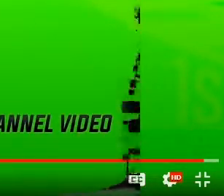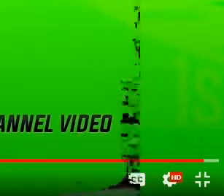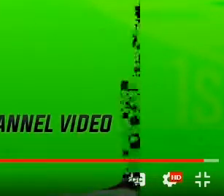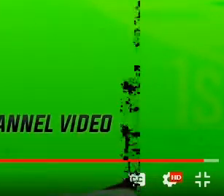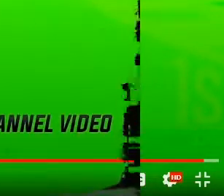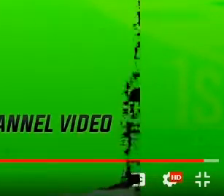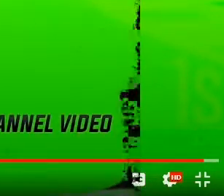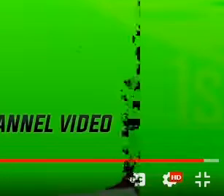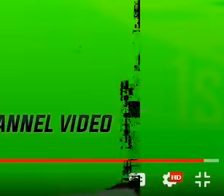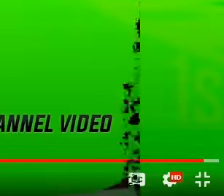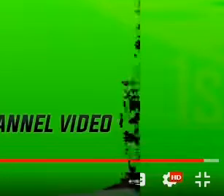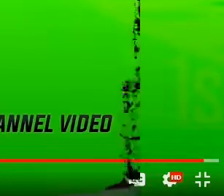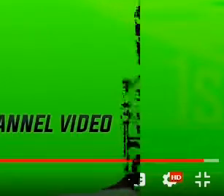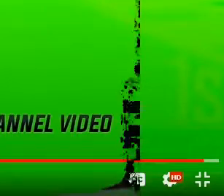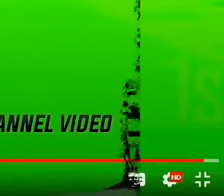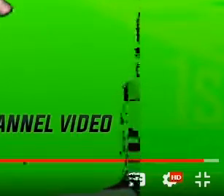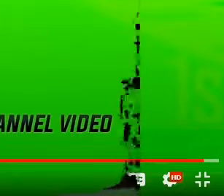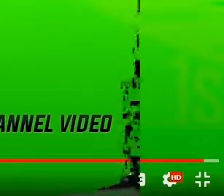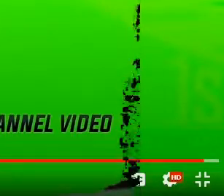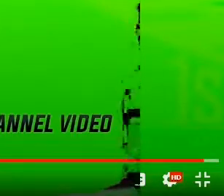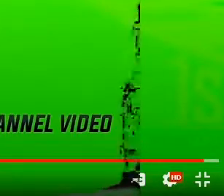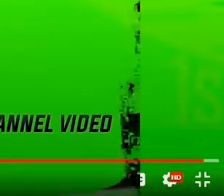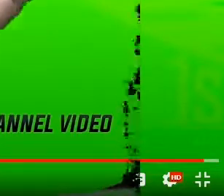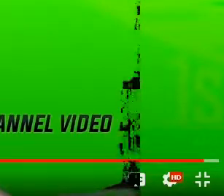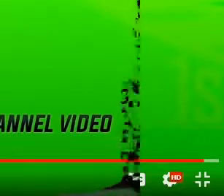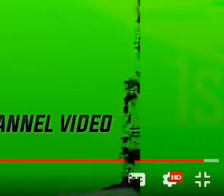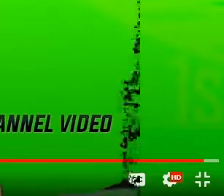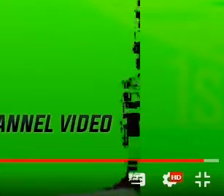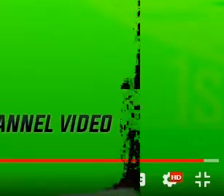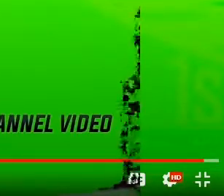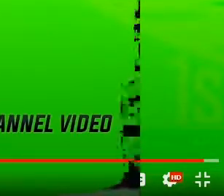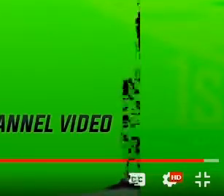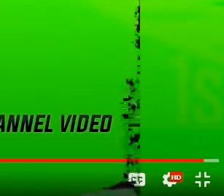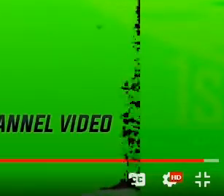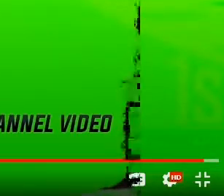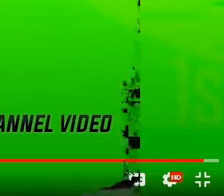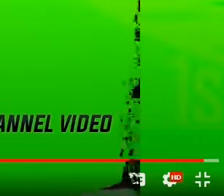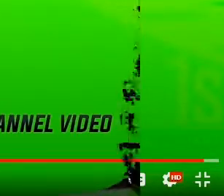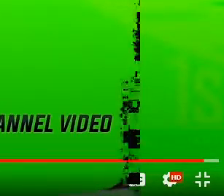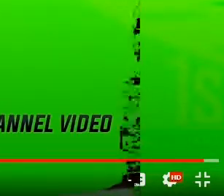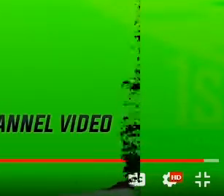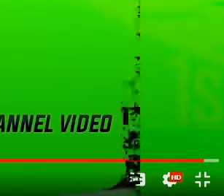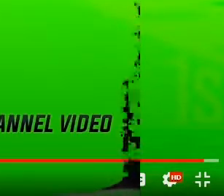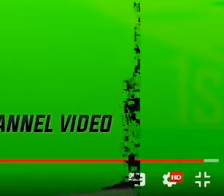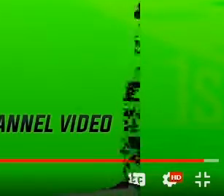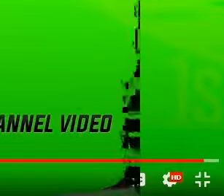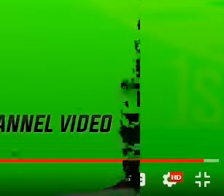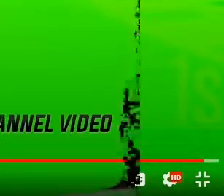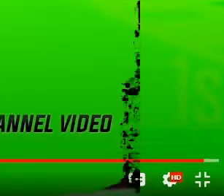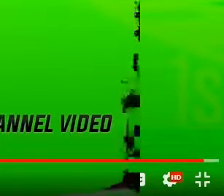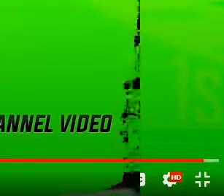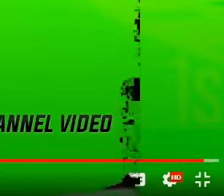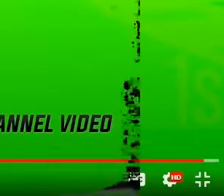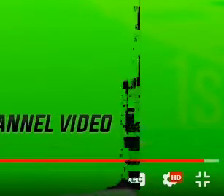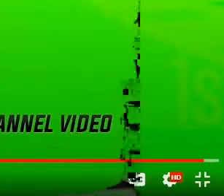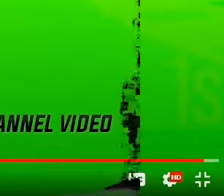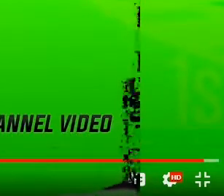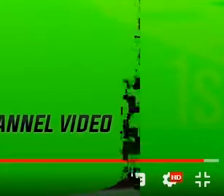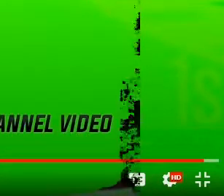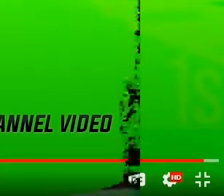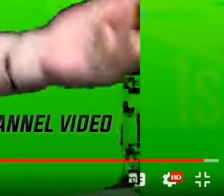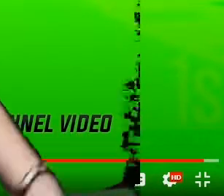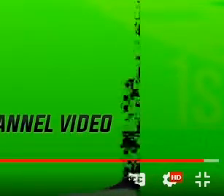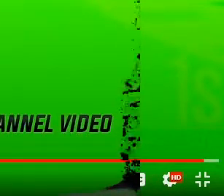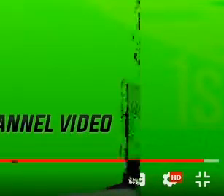video Reddit. Obviously, I was correct. Well, I knew he said he was going to do Reddit videos on a random Monday,